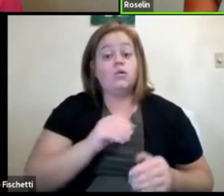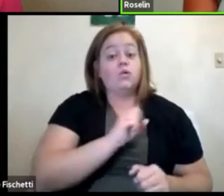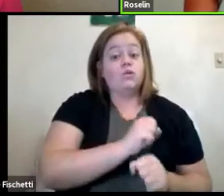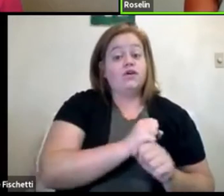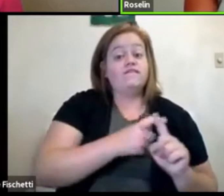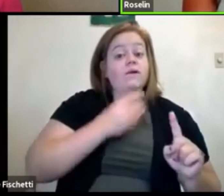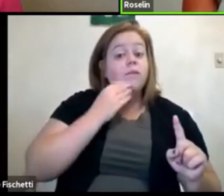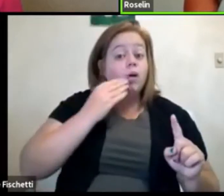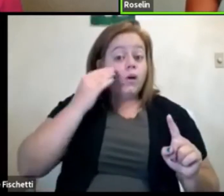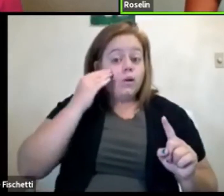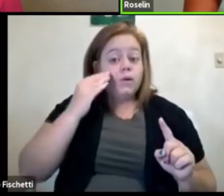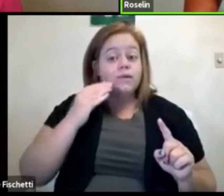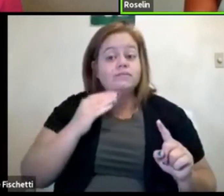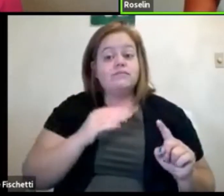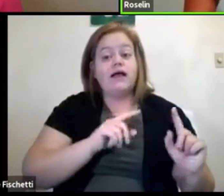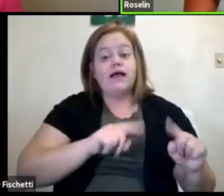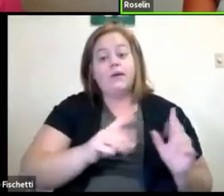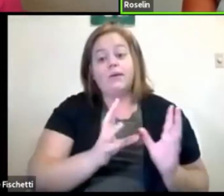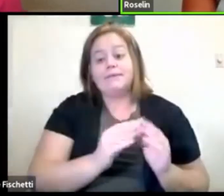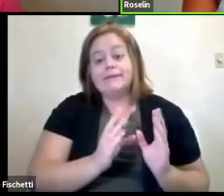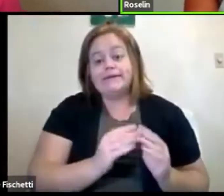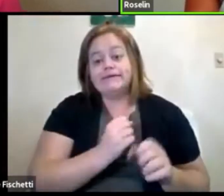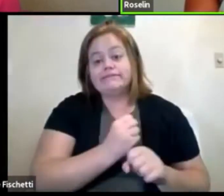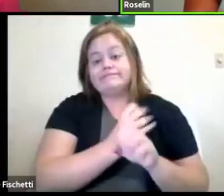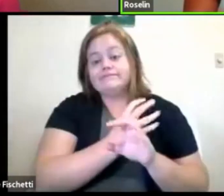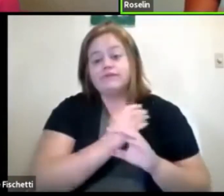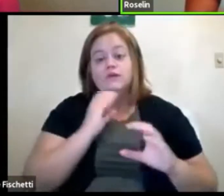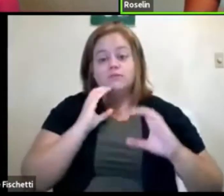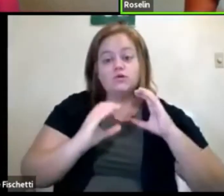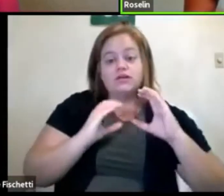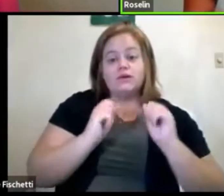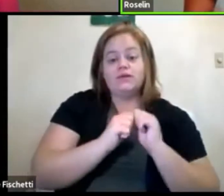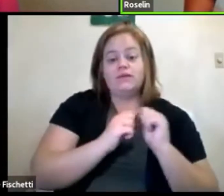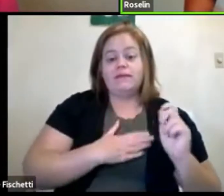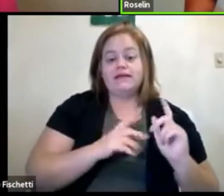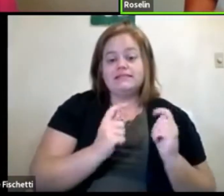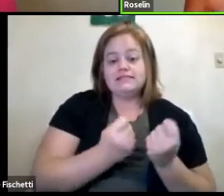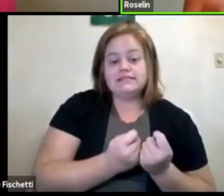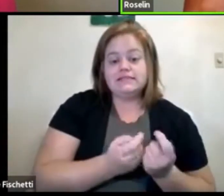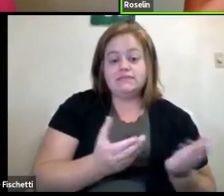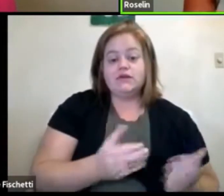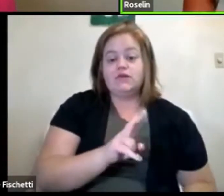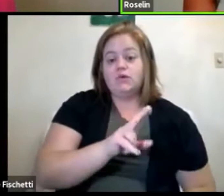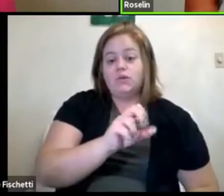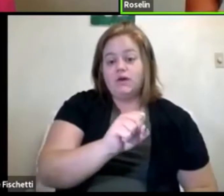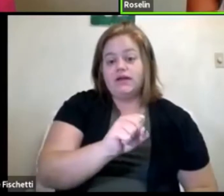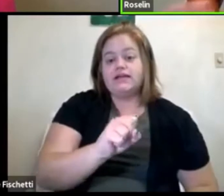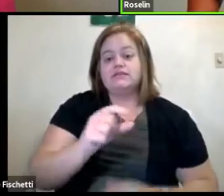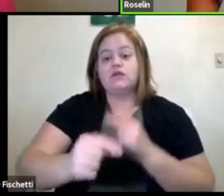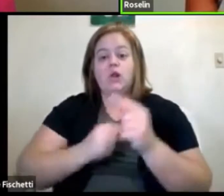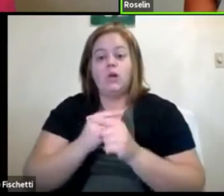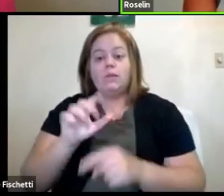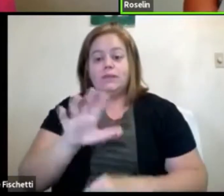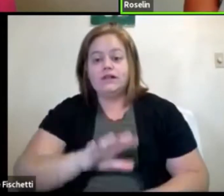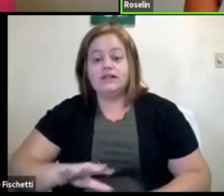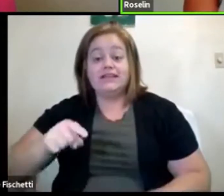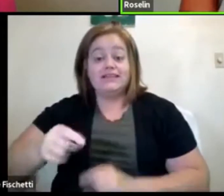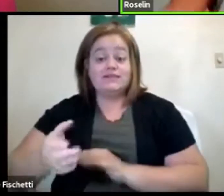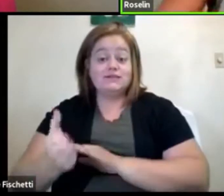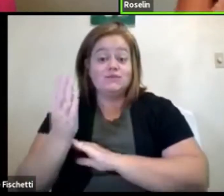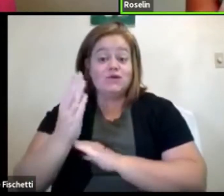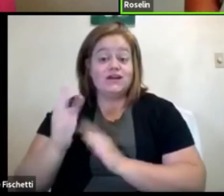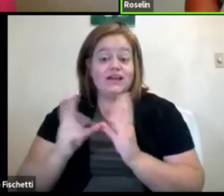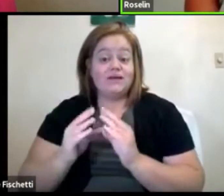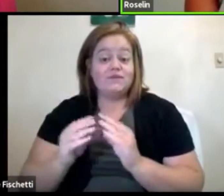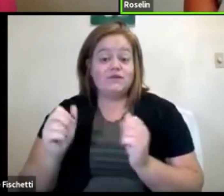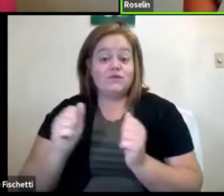virtual meetings. So I'm communicating with people here in the US. I have meetings with people globally. Like this morning, I was having a phone call